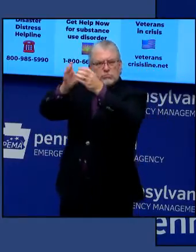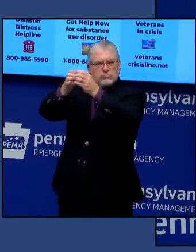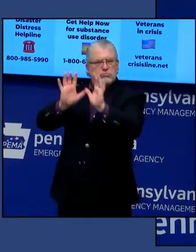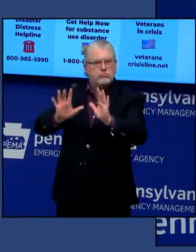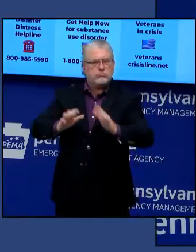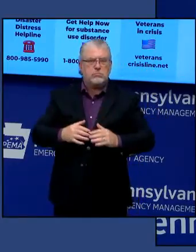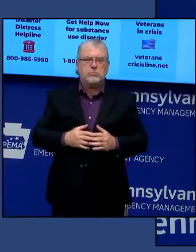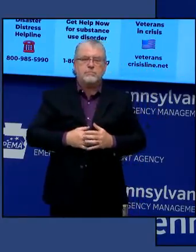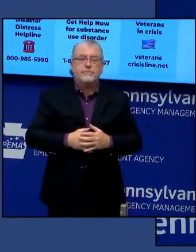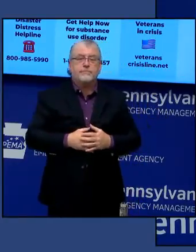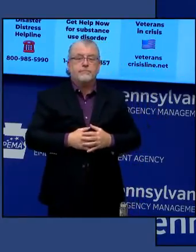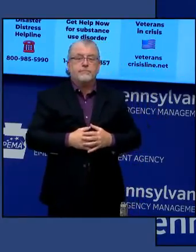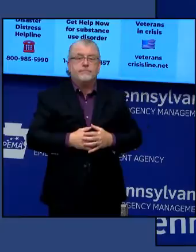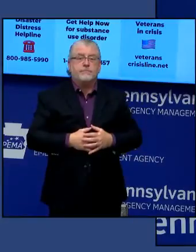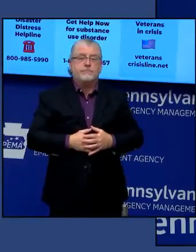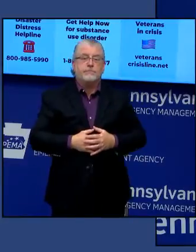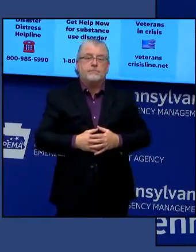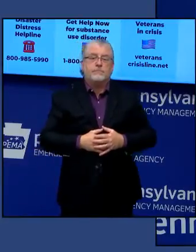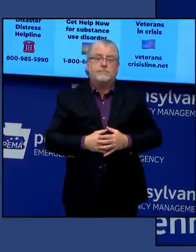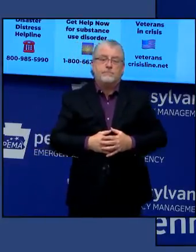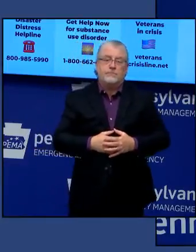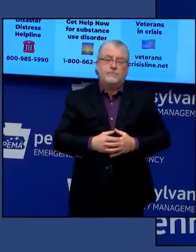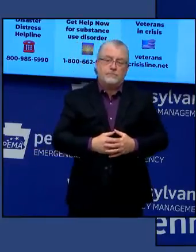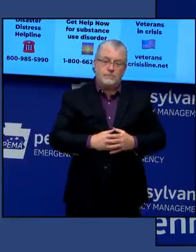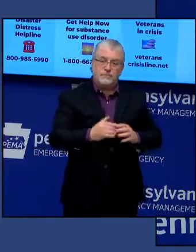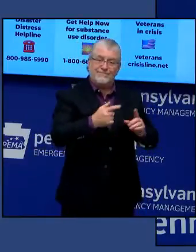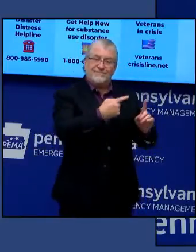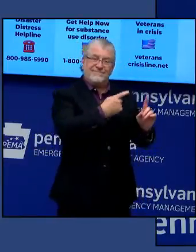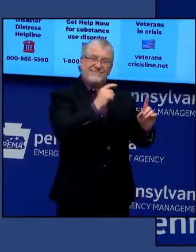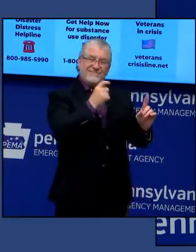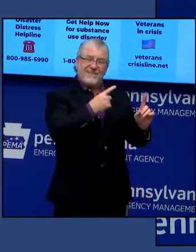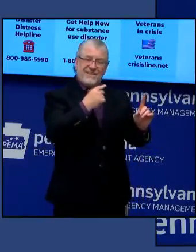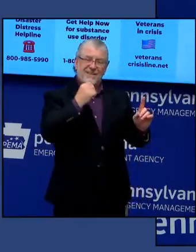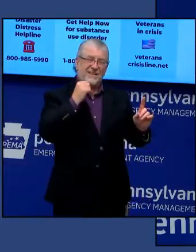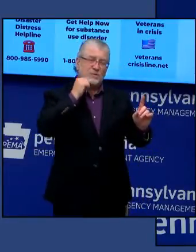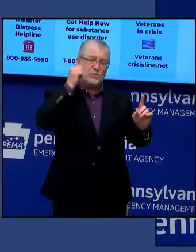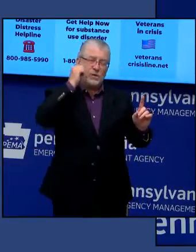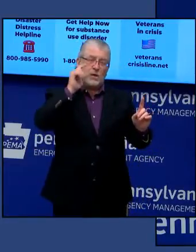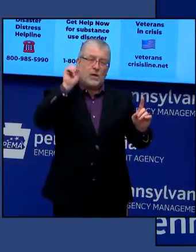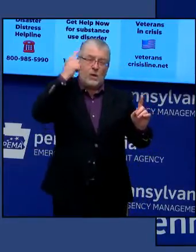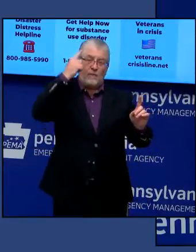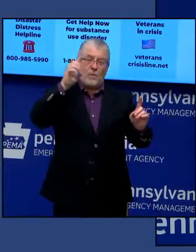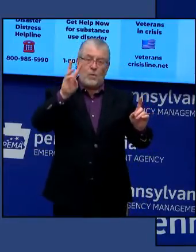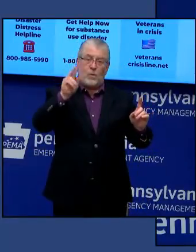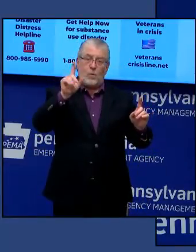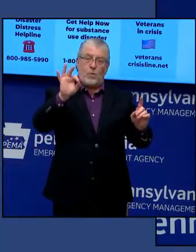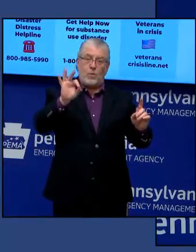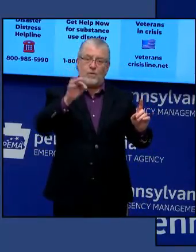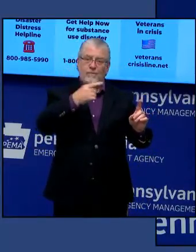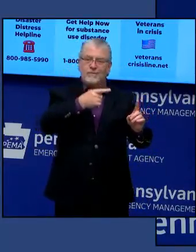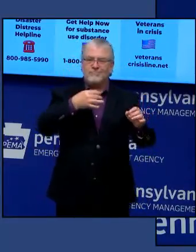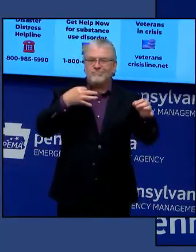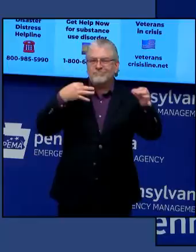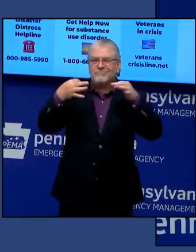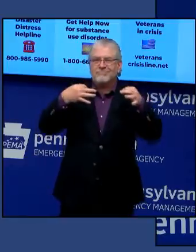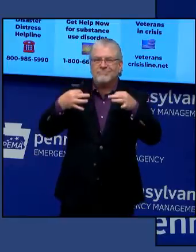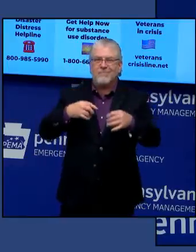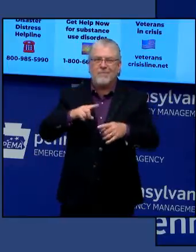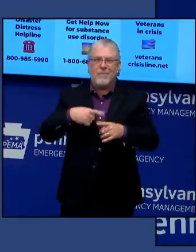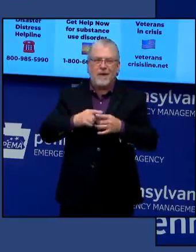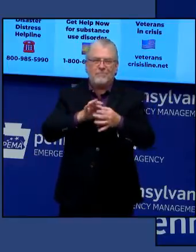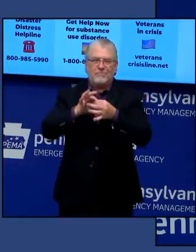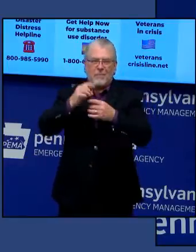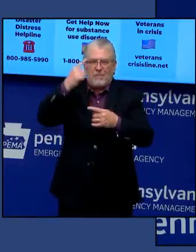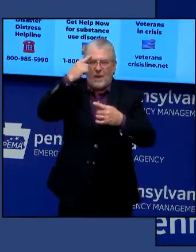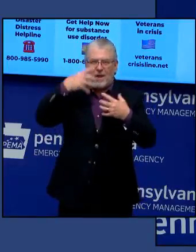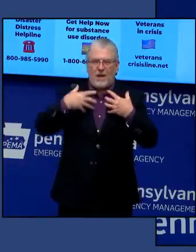months been for your department? Well, thank you for asking. The Department of Health has absolutely fantastic healthcare